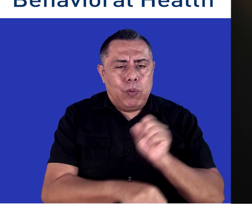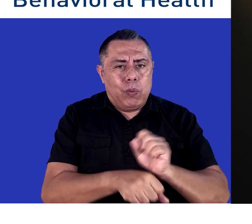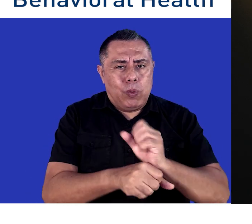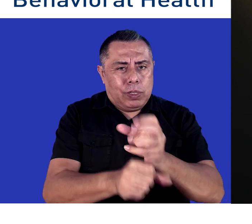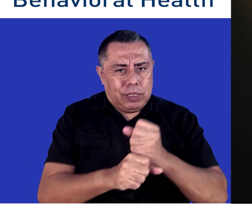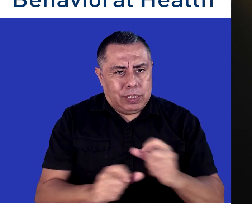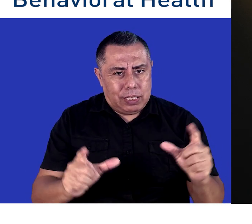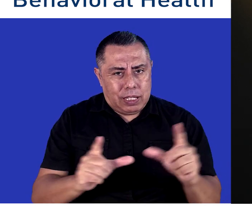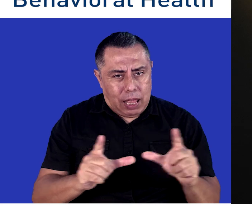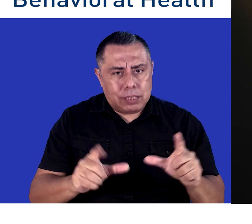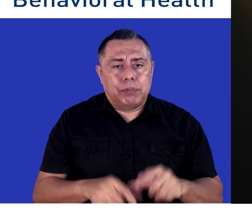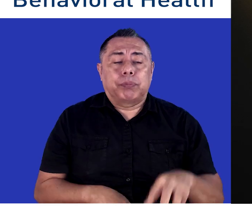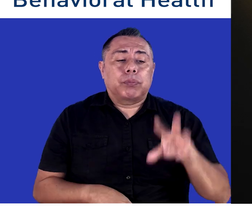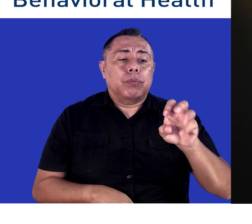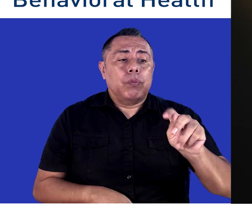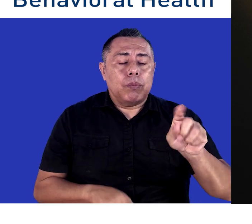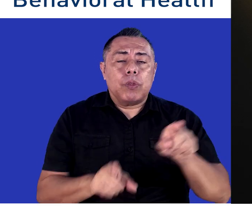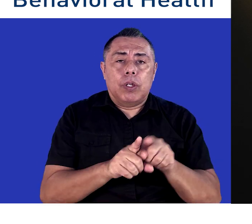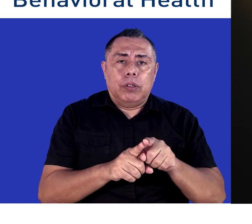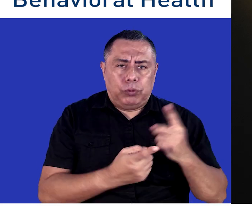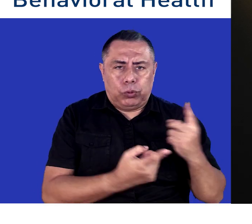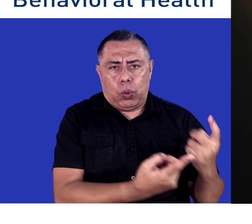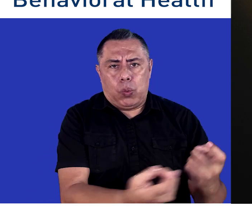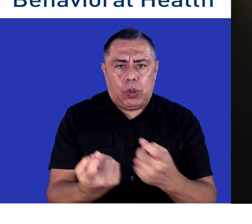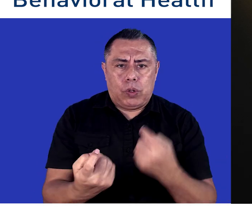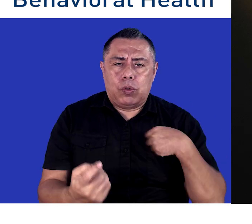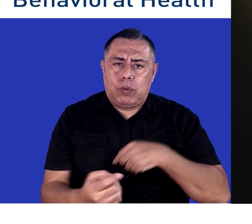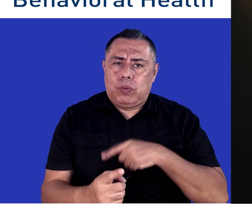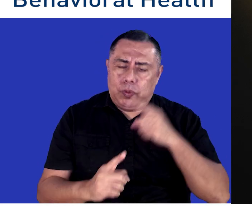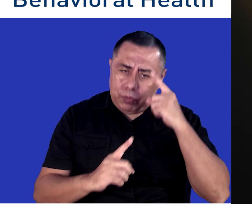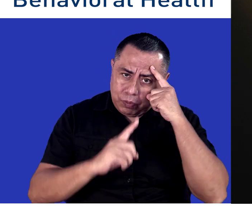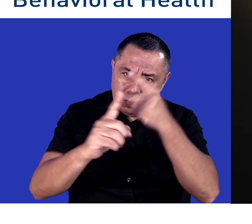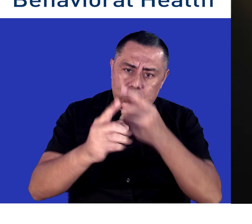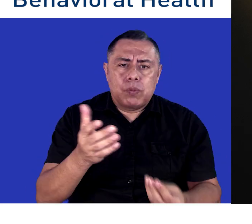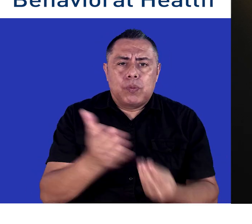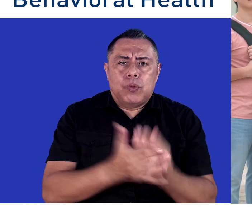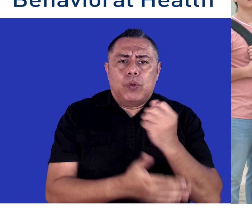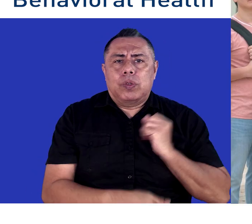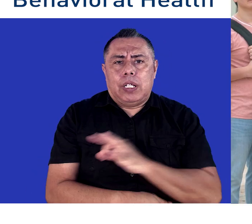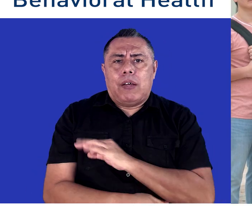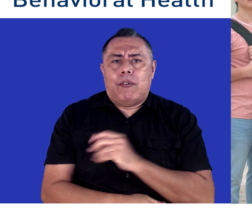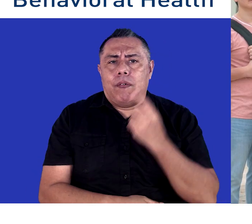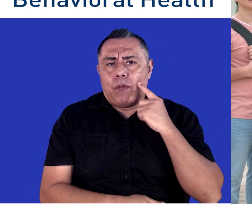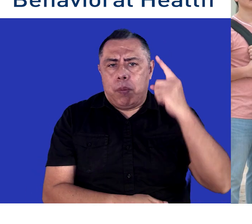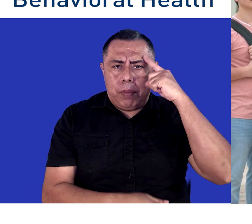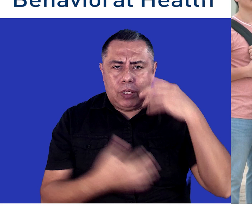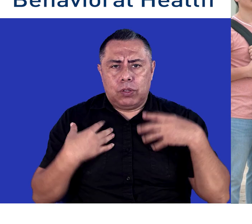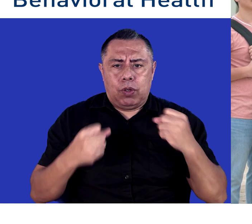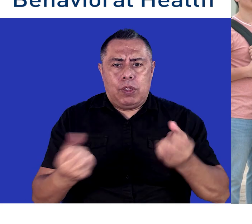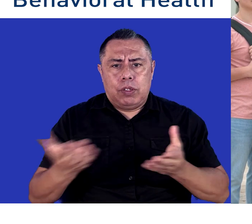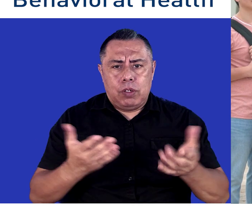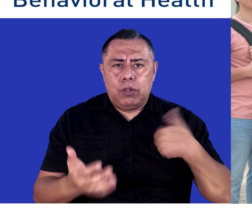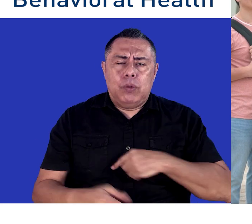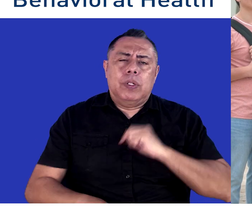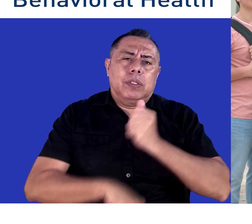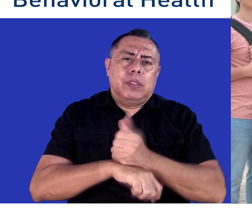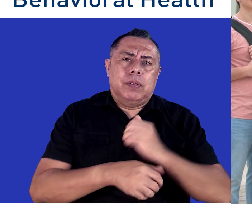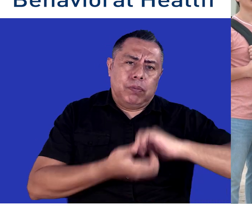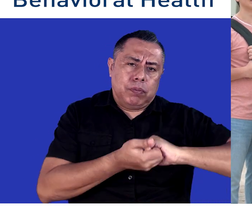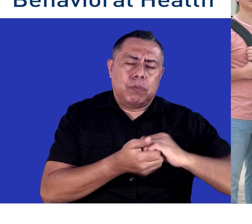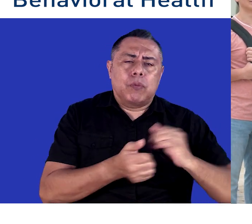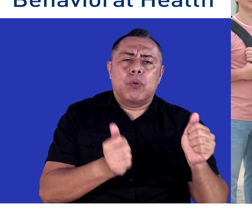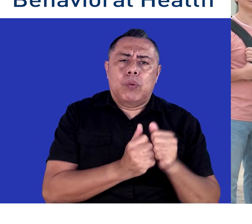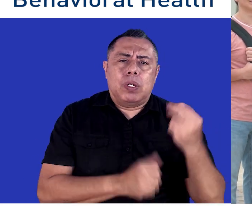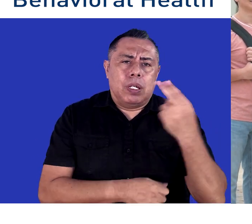licensure. WET is also focused on recruitment. We are invested in growing the future staff of public behavioral health and have established pipeline